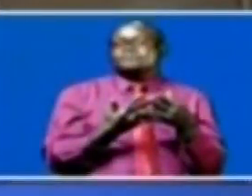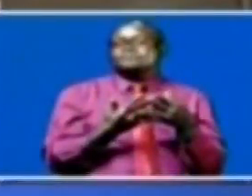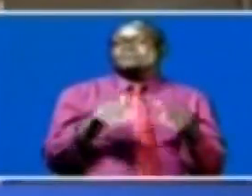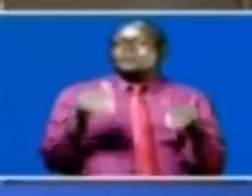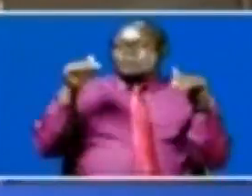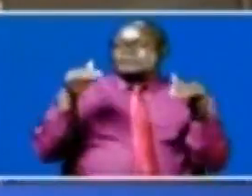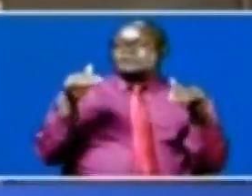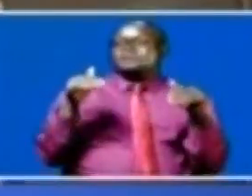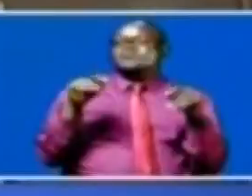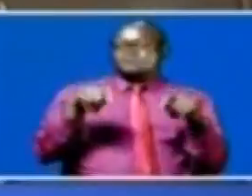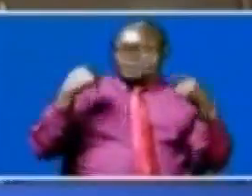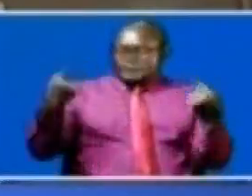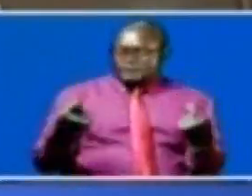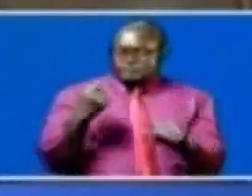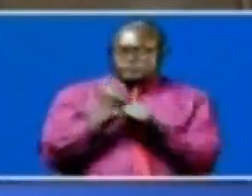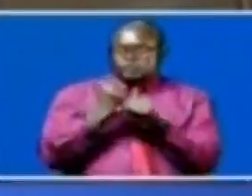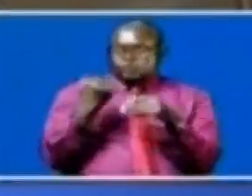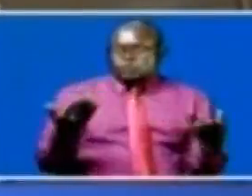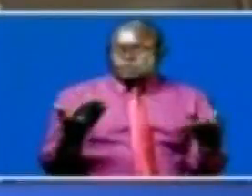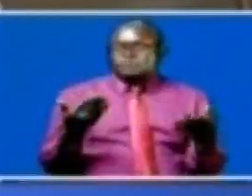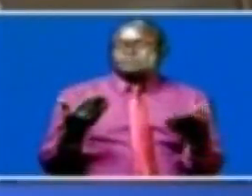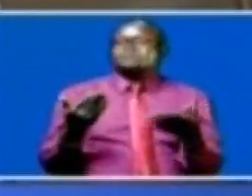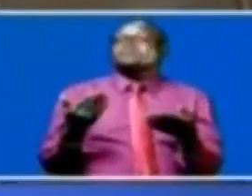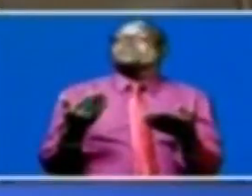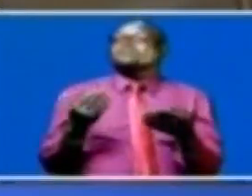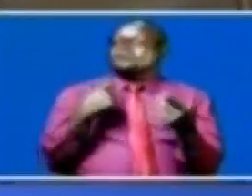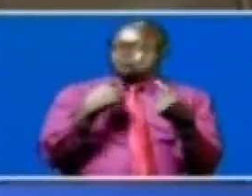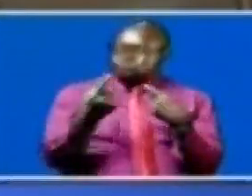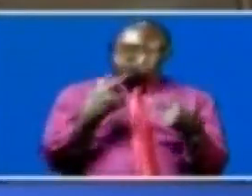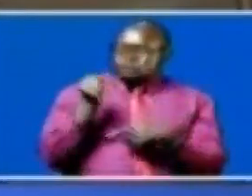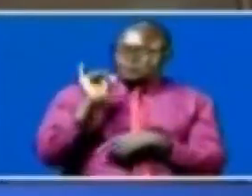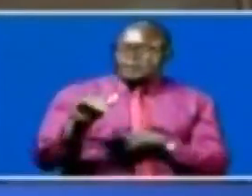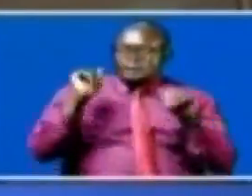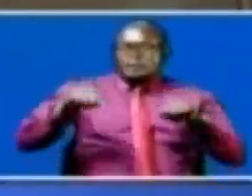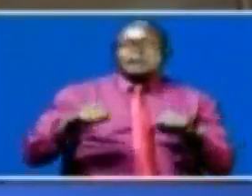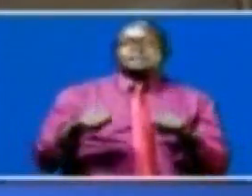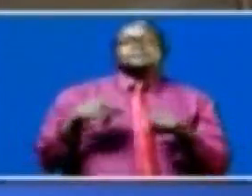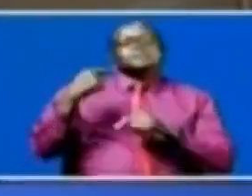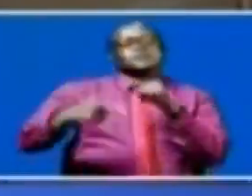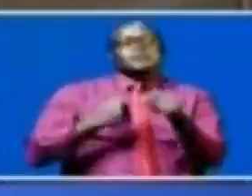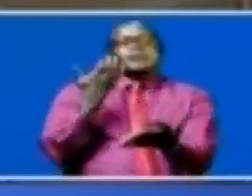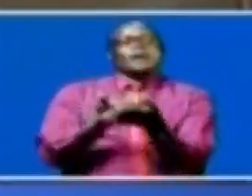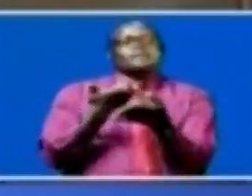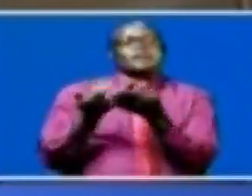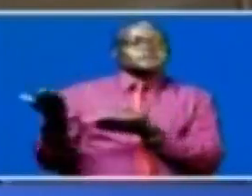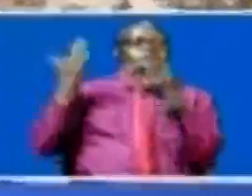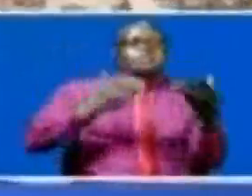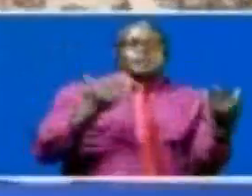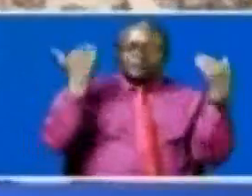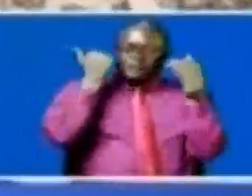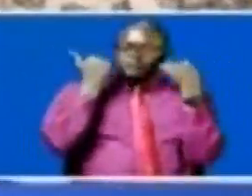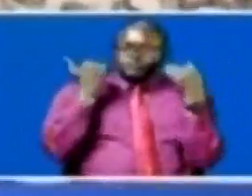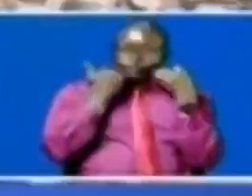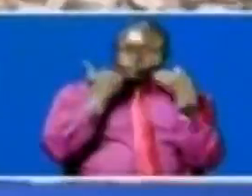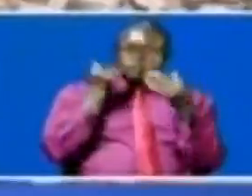waiting for the victims to recover a bit to be able to talk so that we can now start processing evidence that can be taken to court. Well,